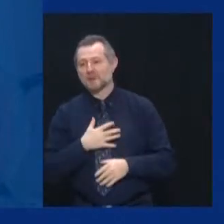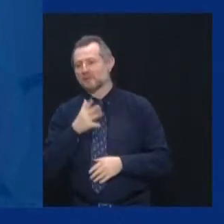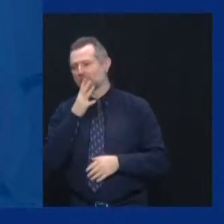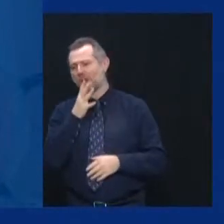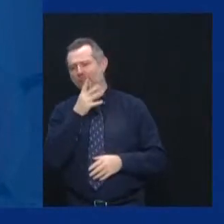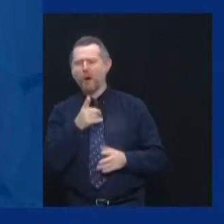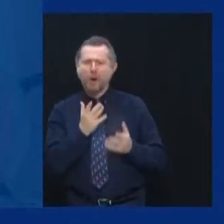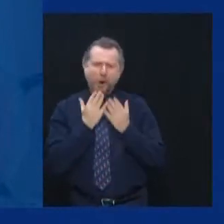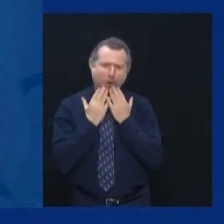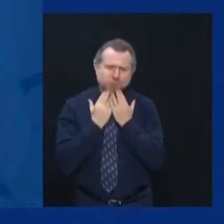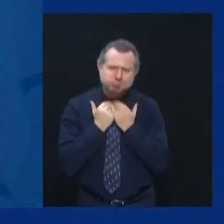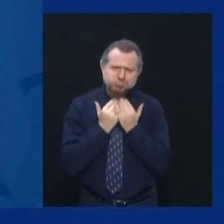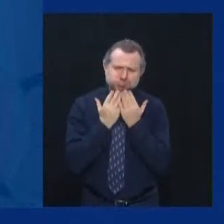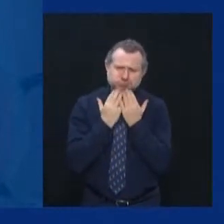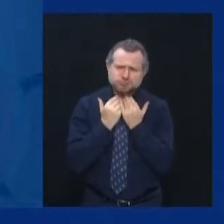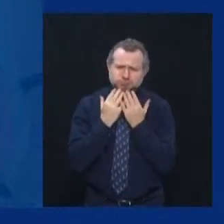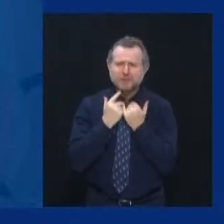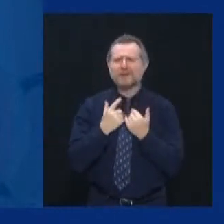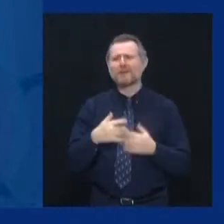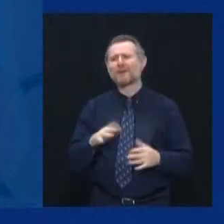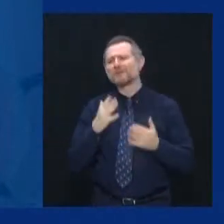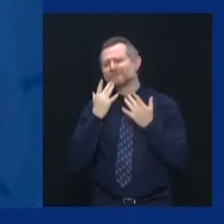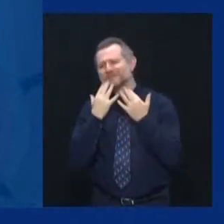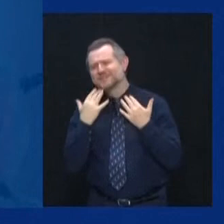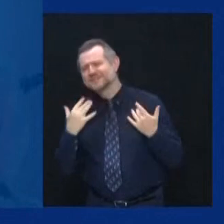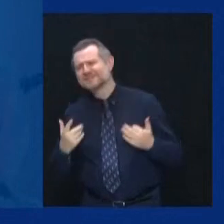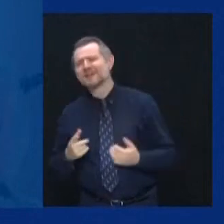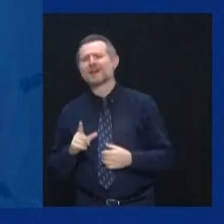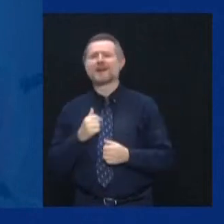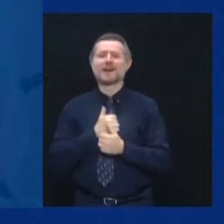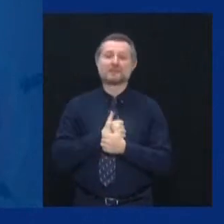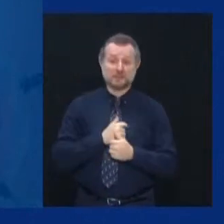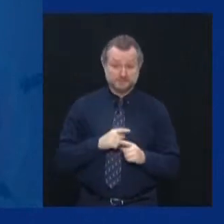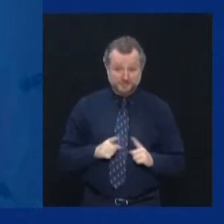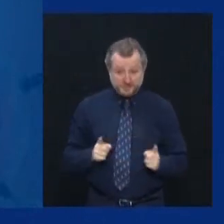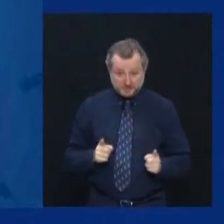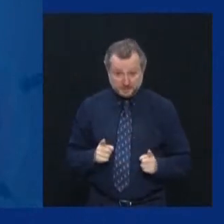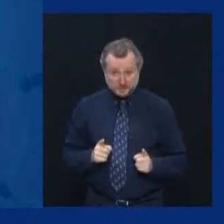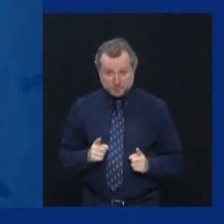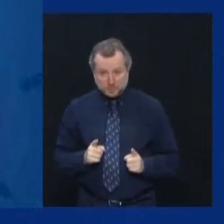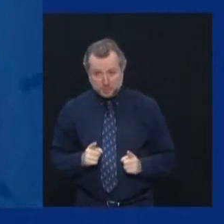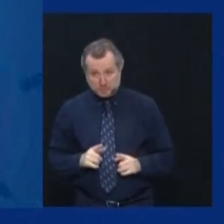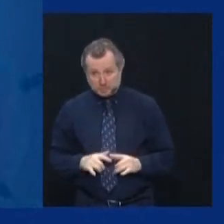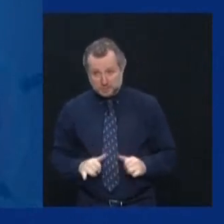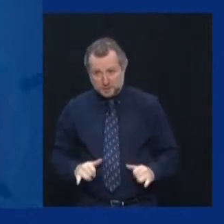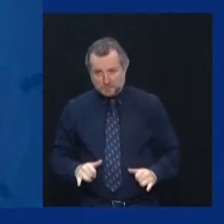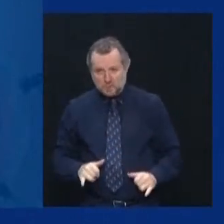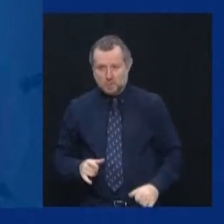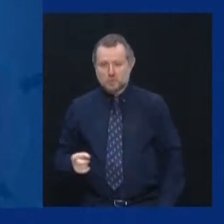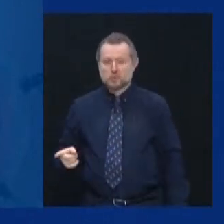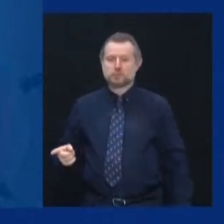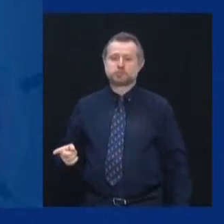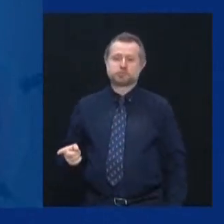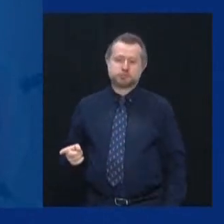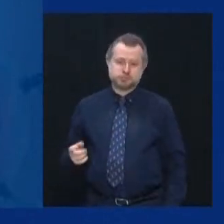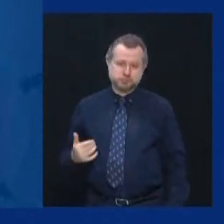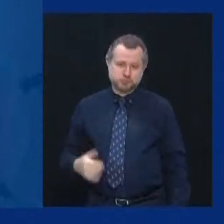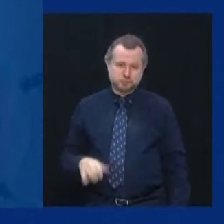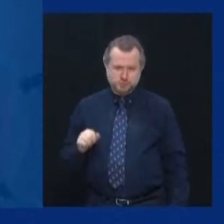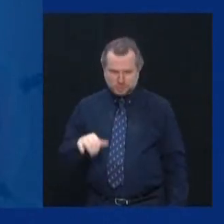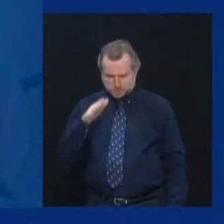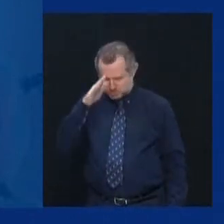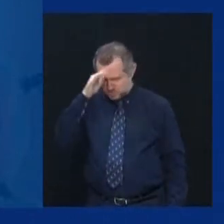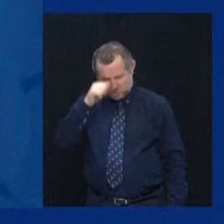mother's a very loving person. But my mother also has a stern side. So I just want to